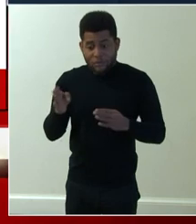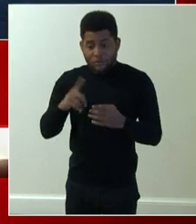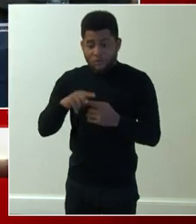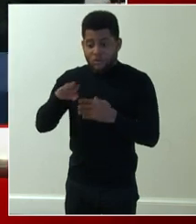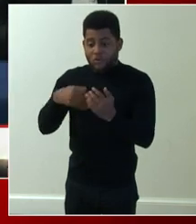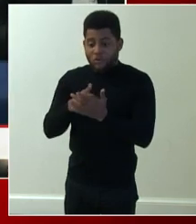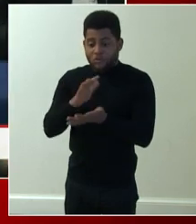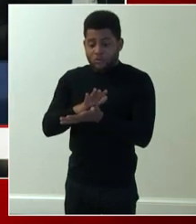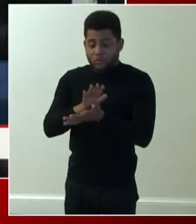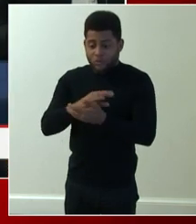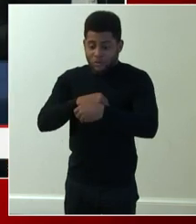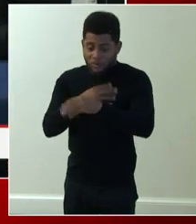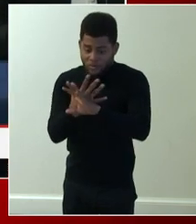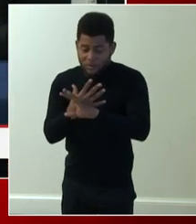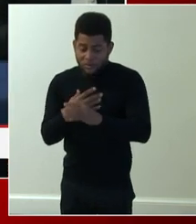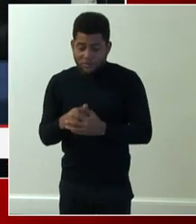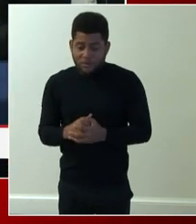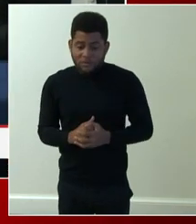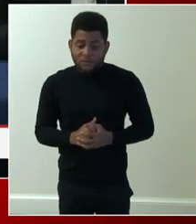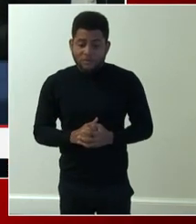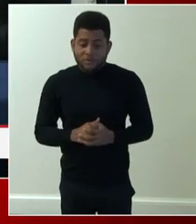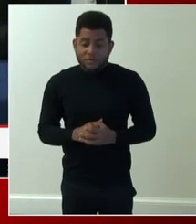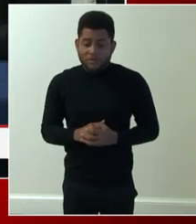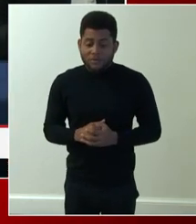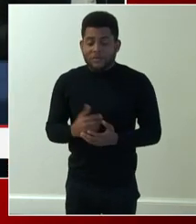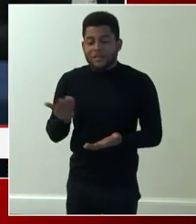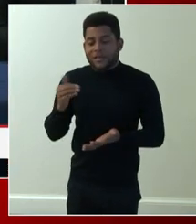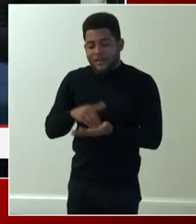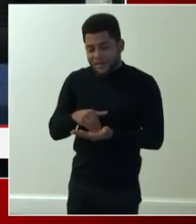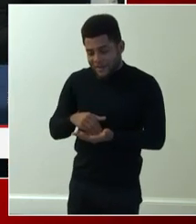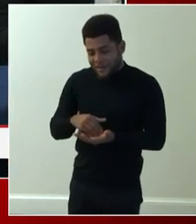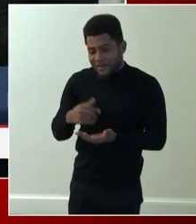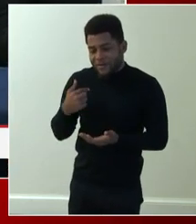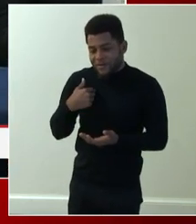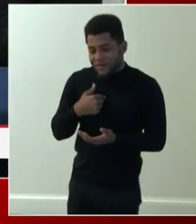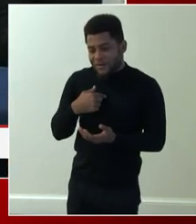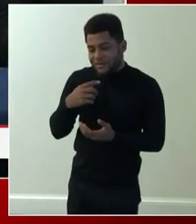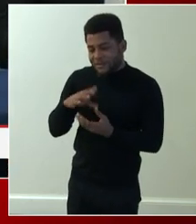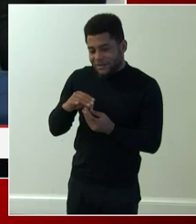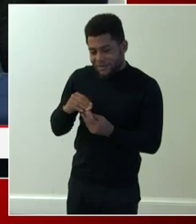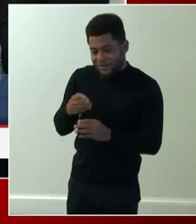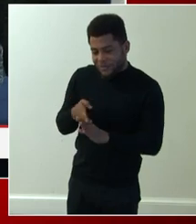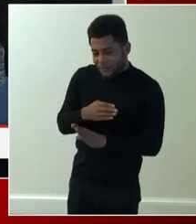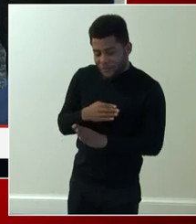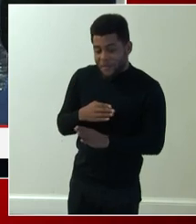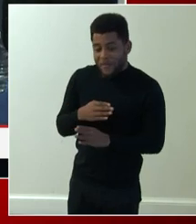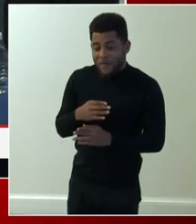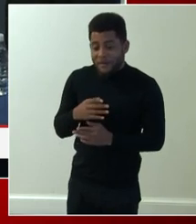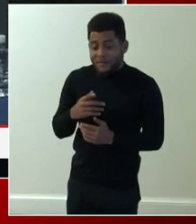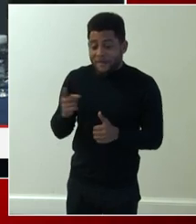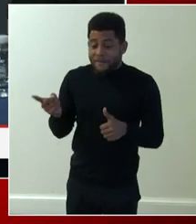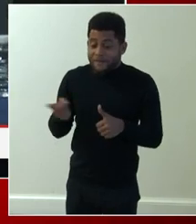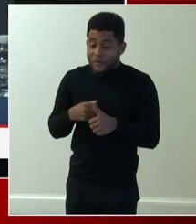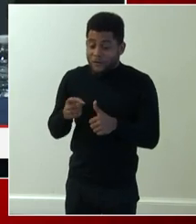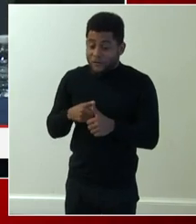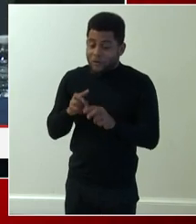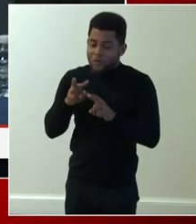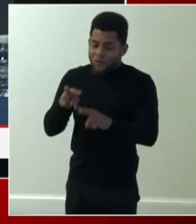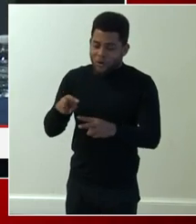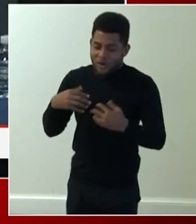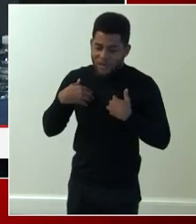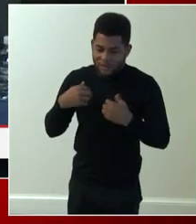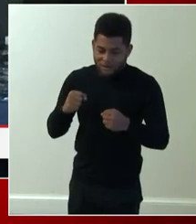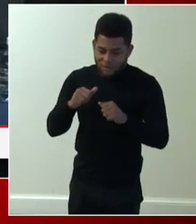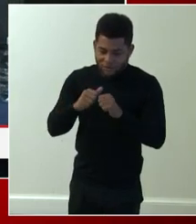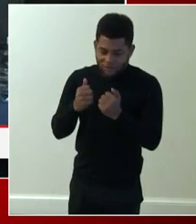short term? Yeah, again, I'll just repeat what I shared earlier, is we first look to our health agencies to give us